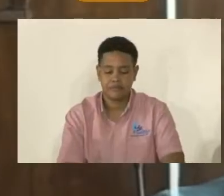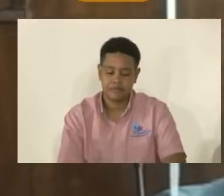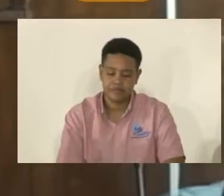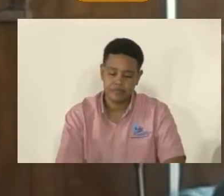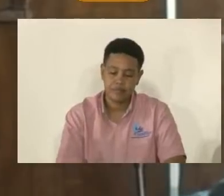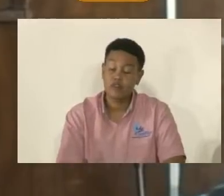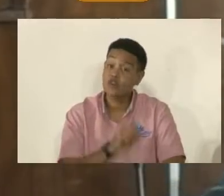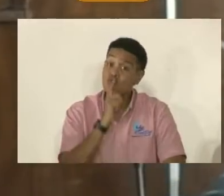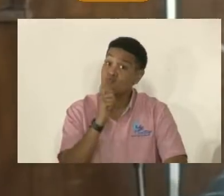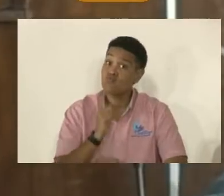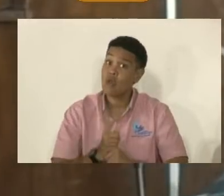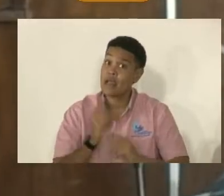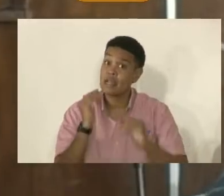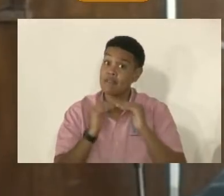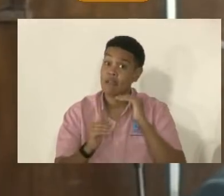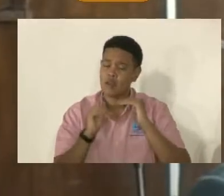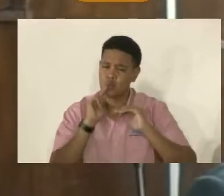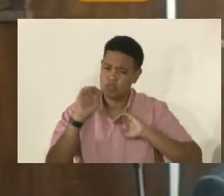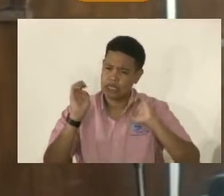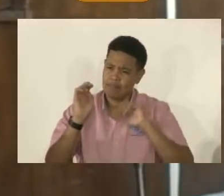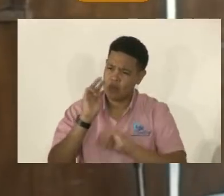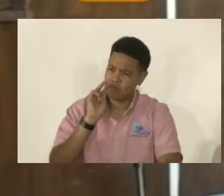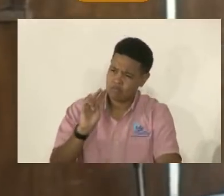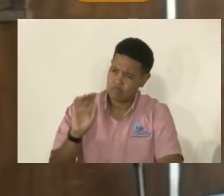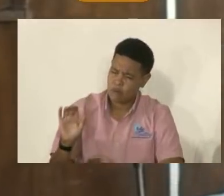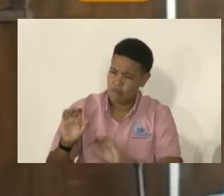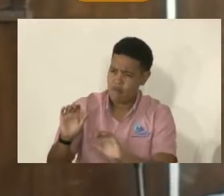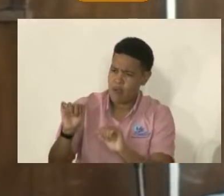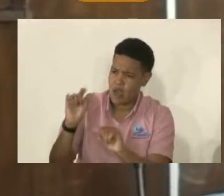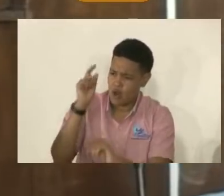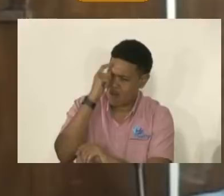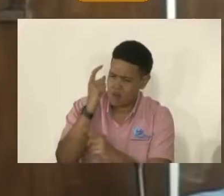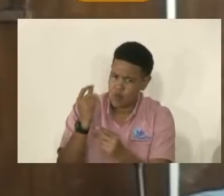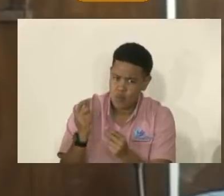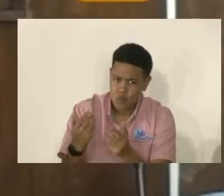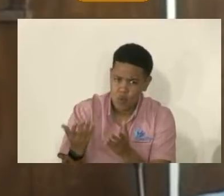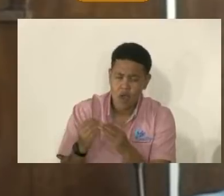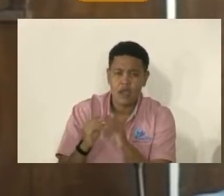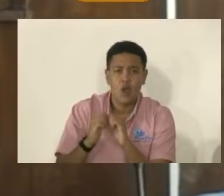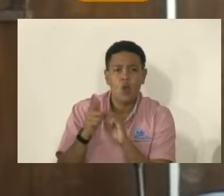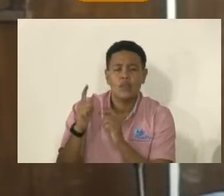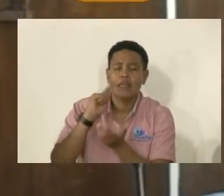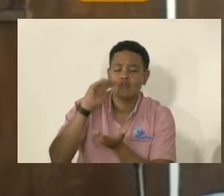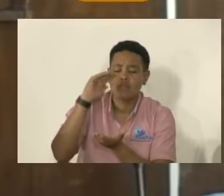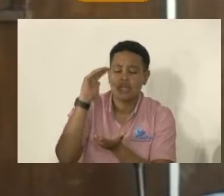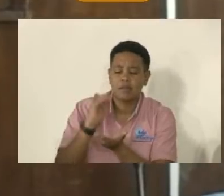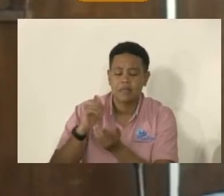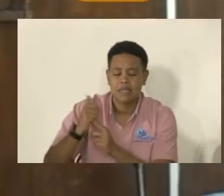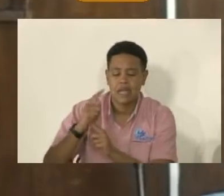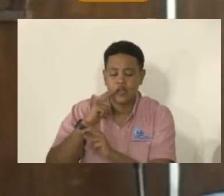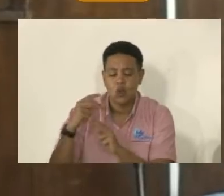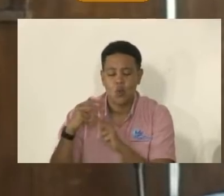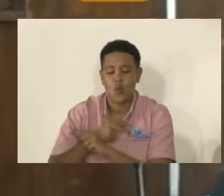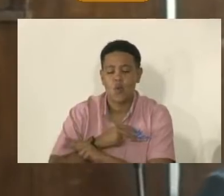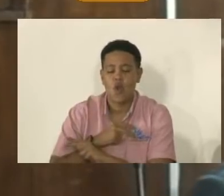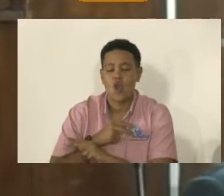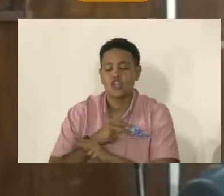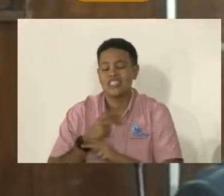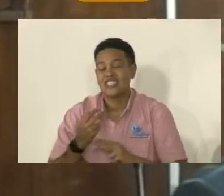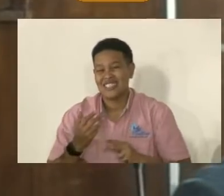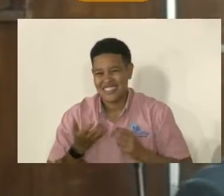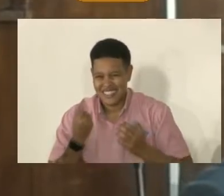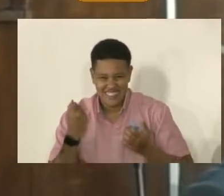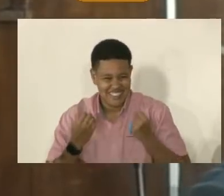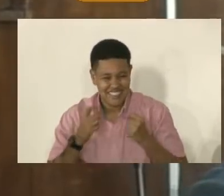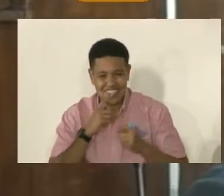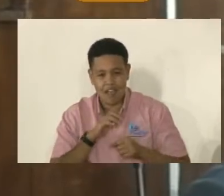So it is right and fair to evaluate the performance of any government in how they mitigate the worst ravages of the pandemic